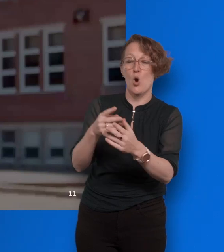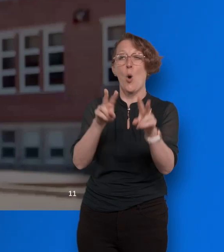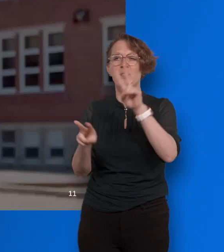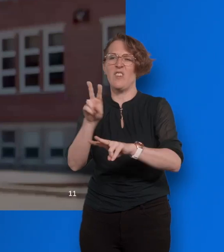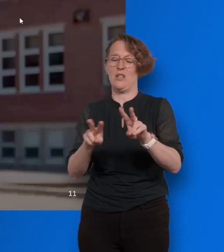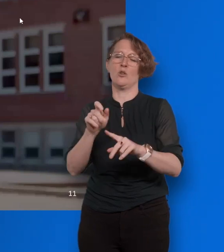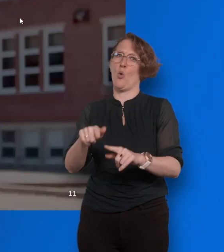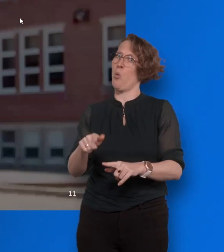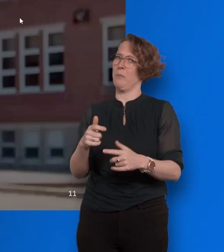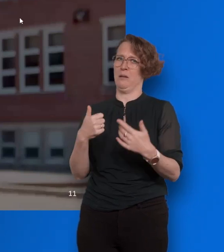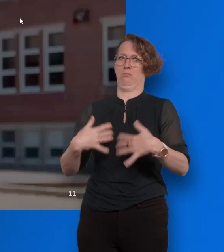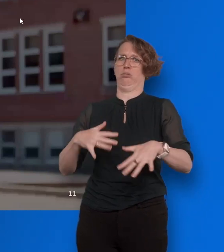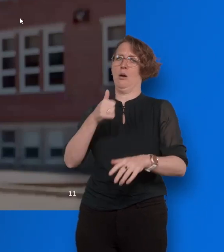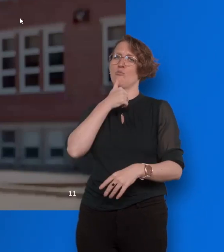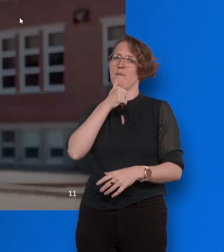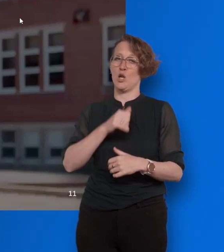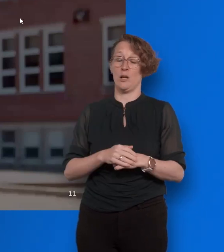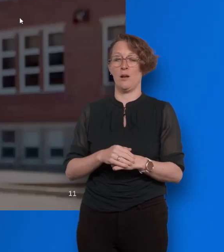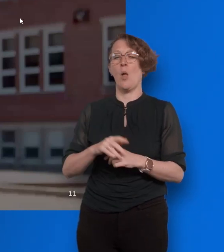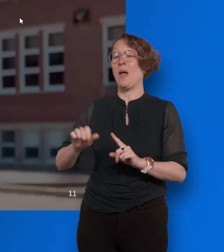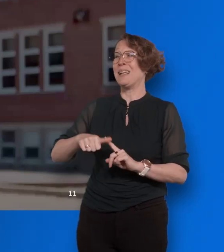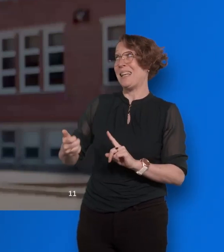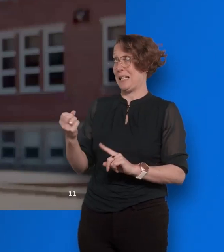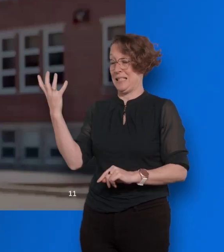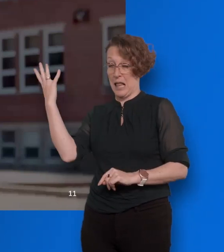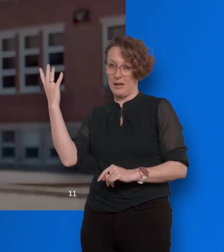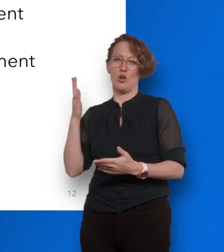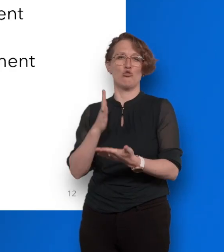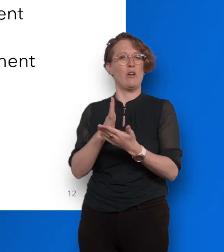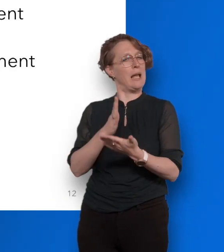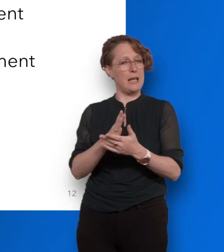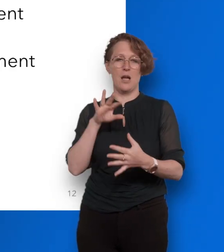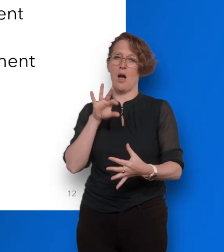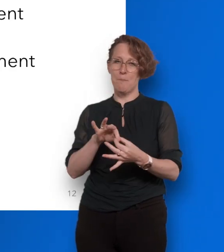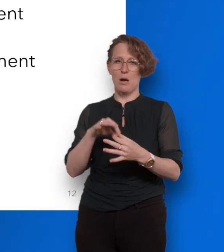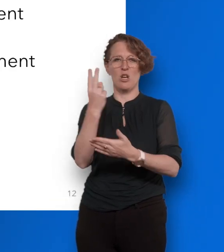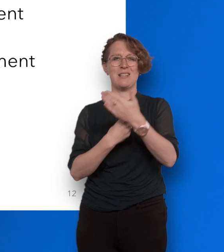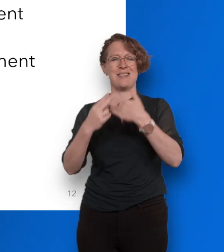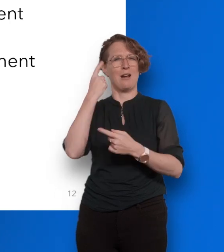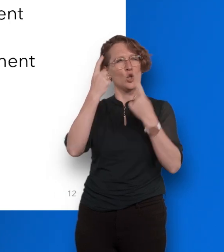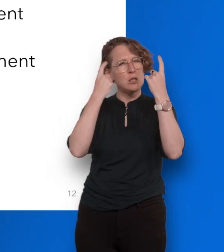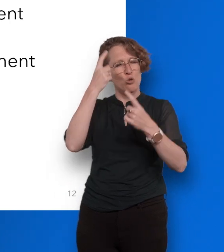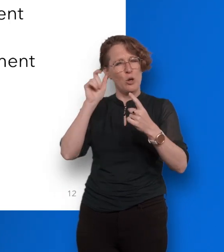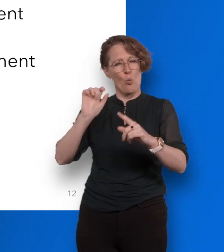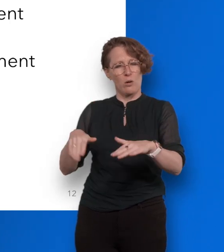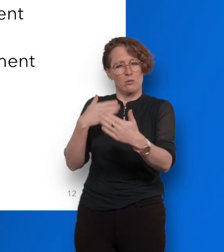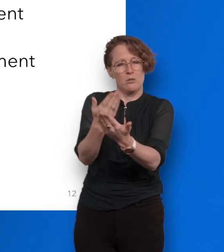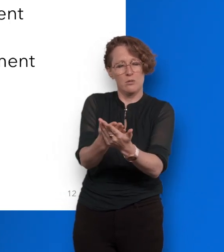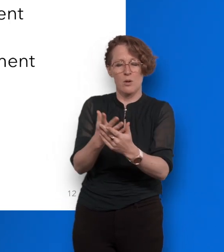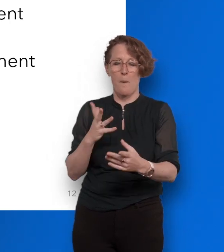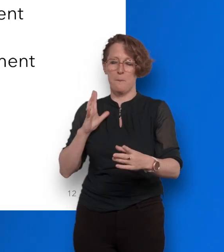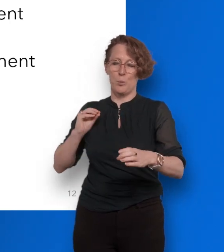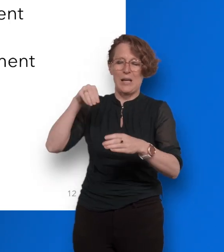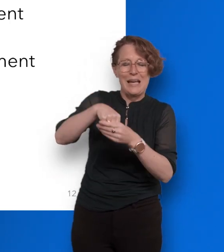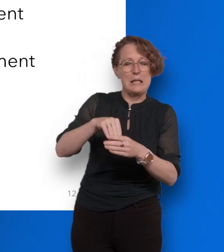the sort of preference, which leads nicely into the next slide, which is sort of around some of the design considerations that we kind of